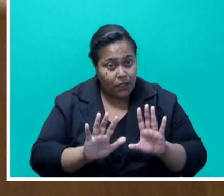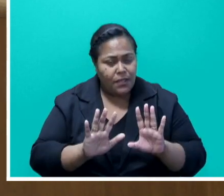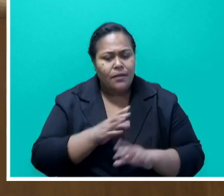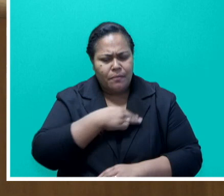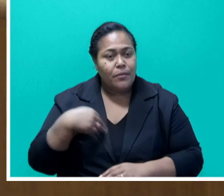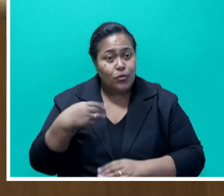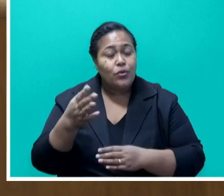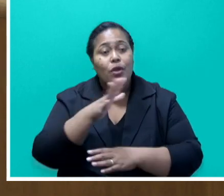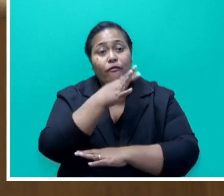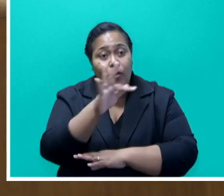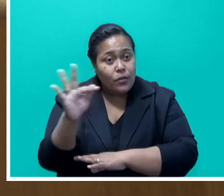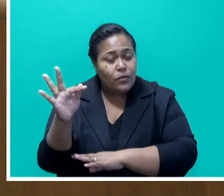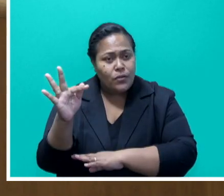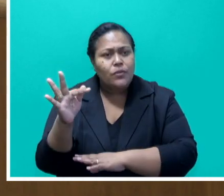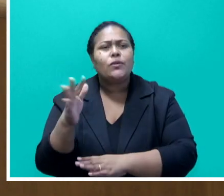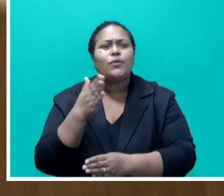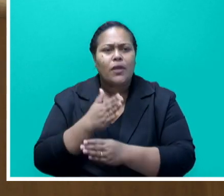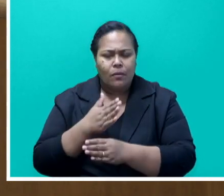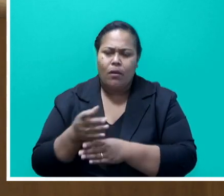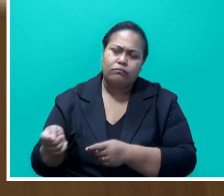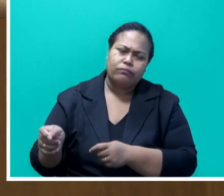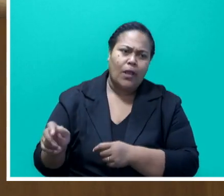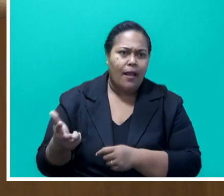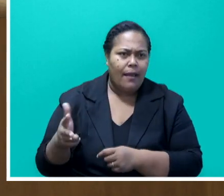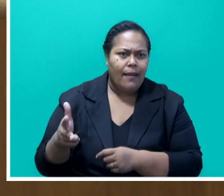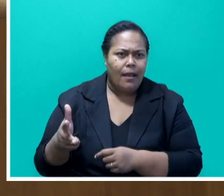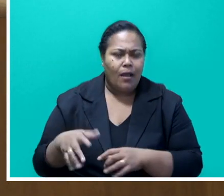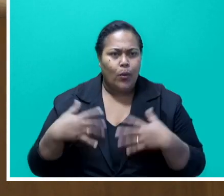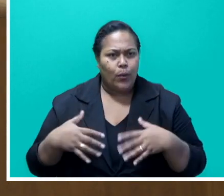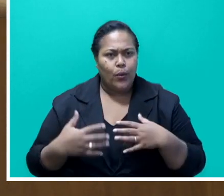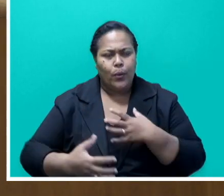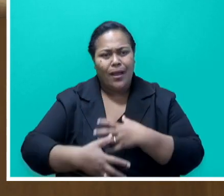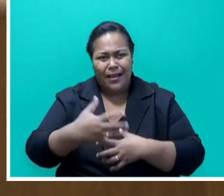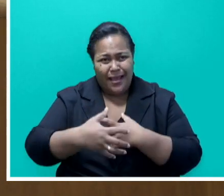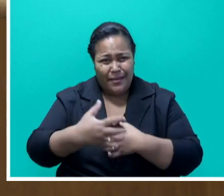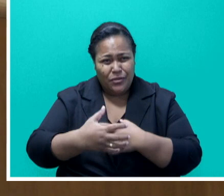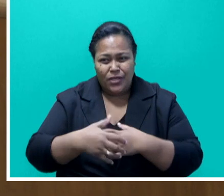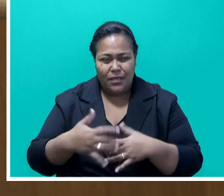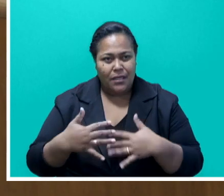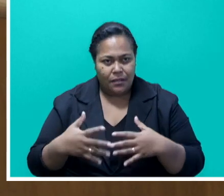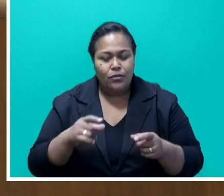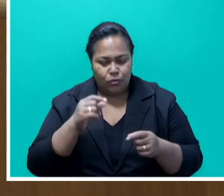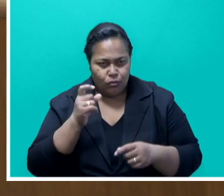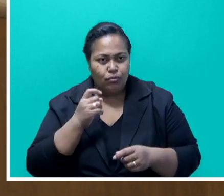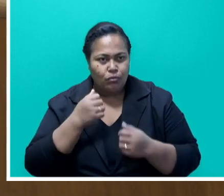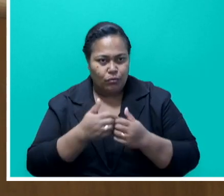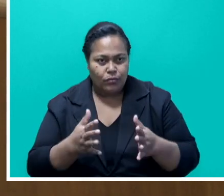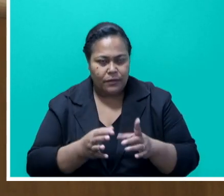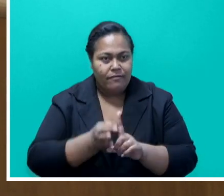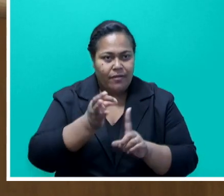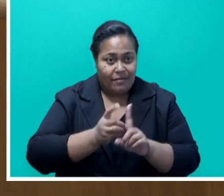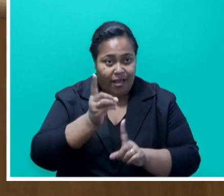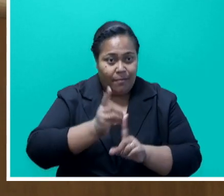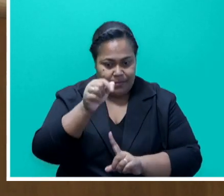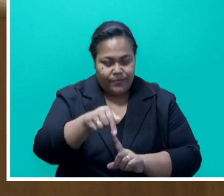Forestry is employing cutting-edge botany to tap the high potential of this forestry sector. But before